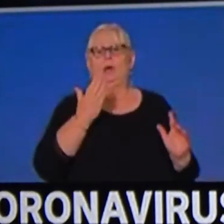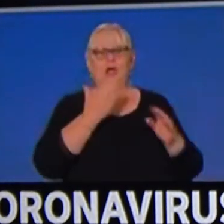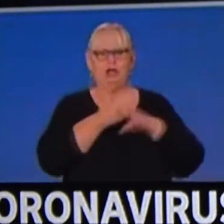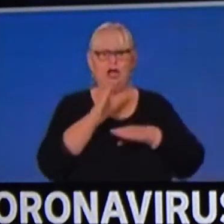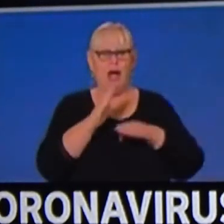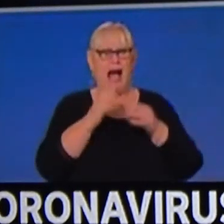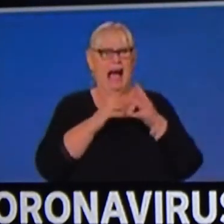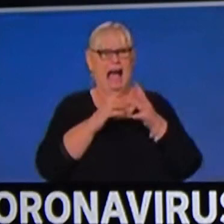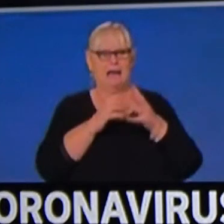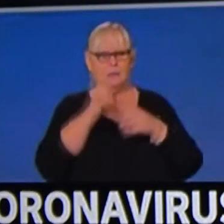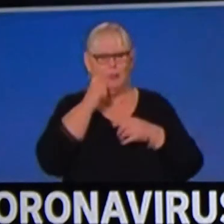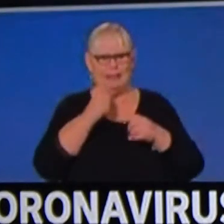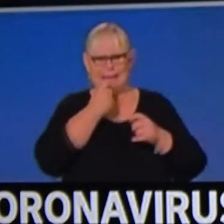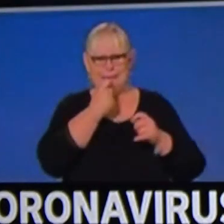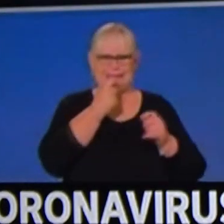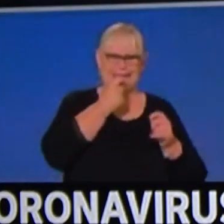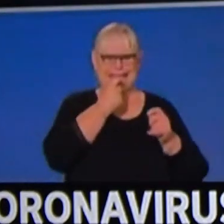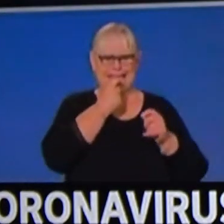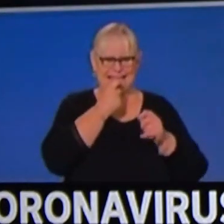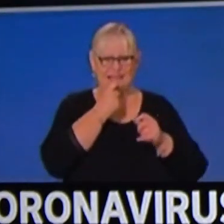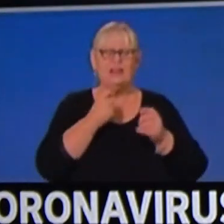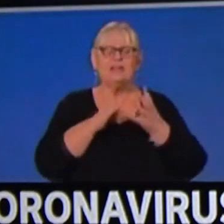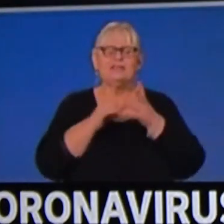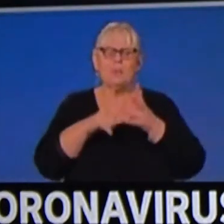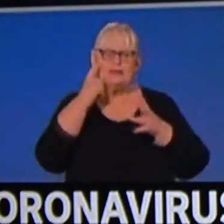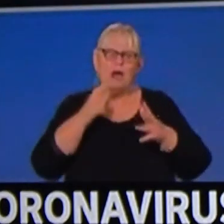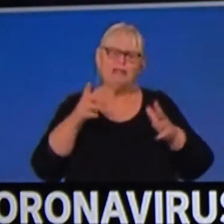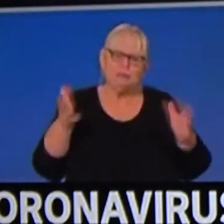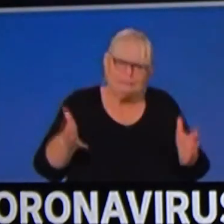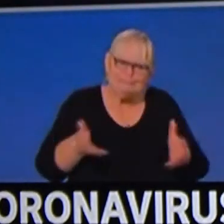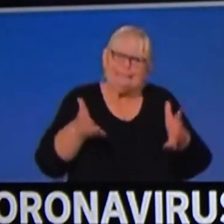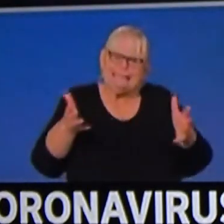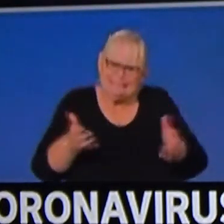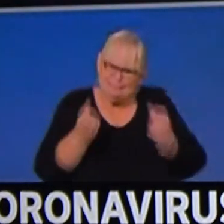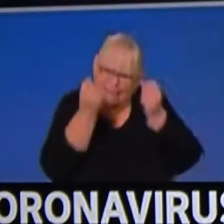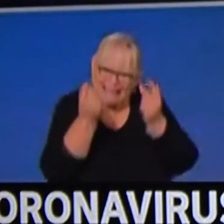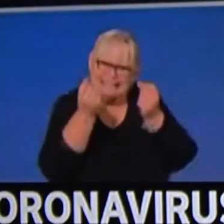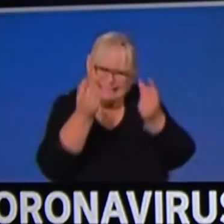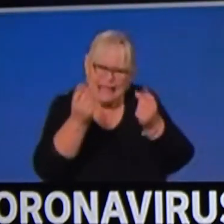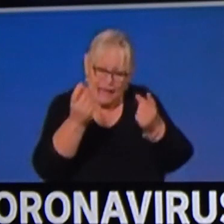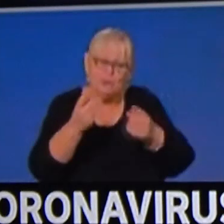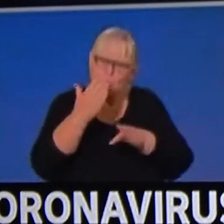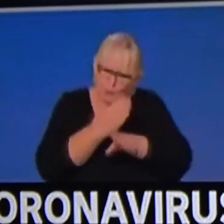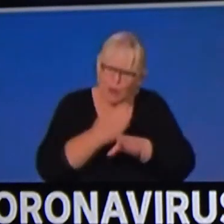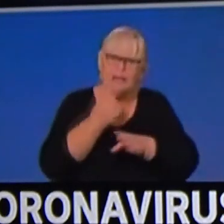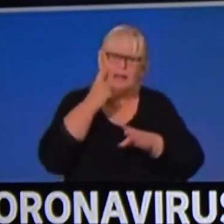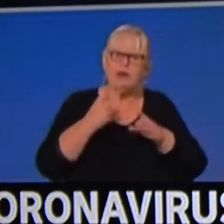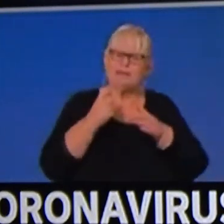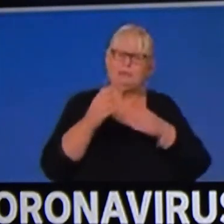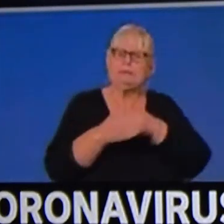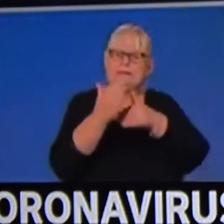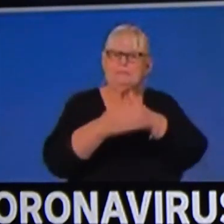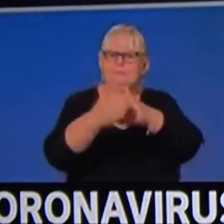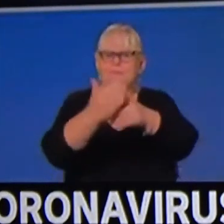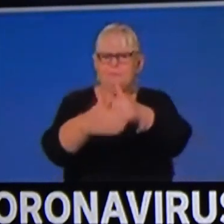and that's why it's so important that as a National Cabinet that the Australian public understand that we are working on that road out, and that we